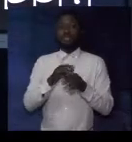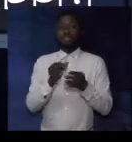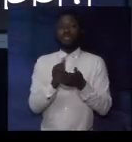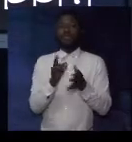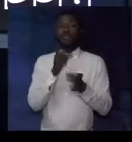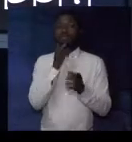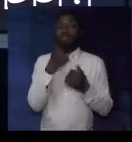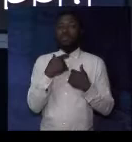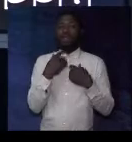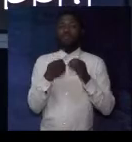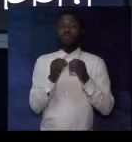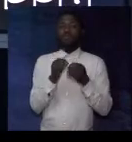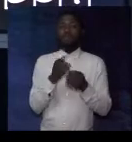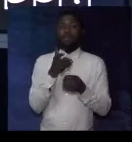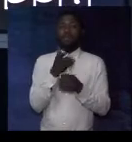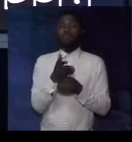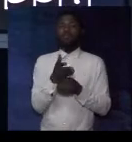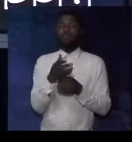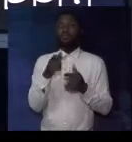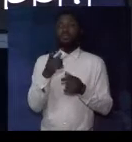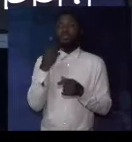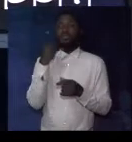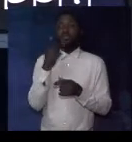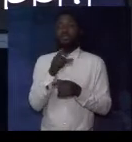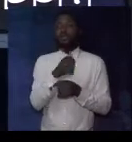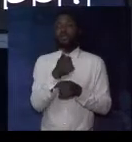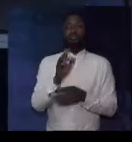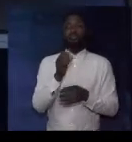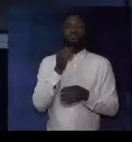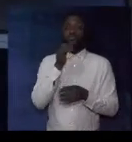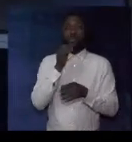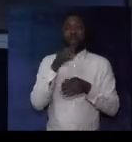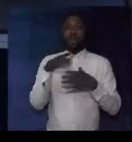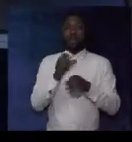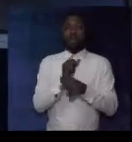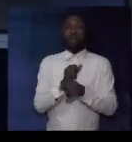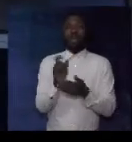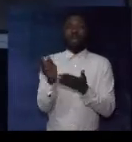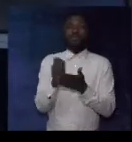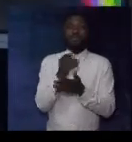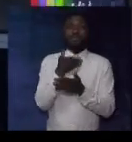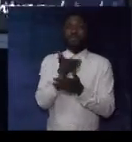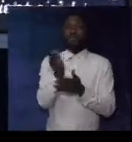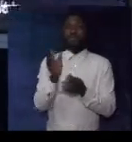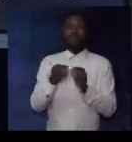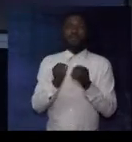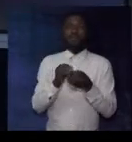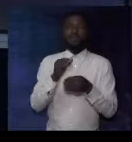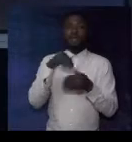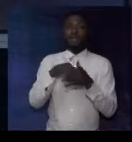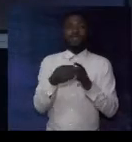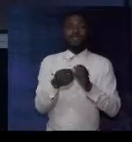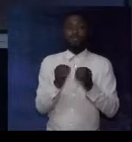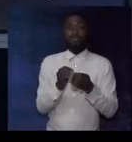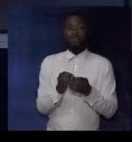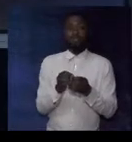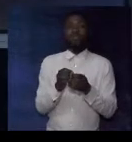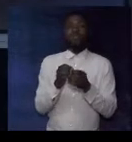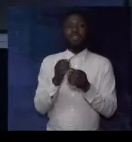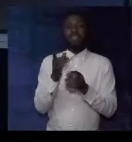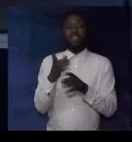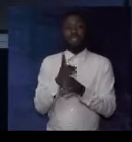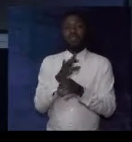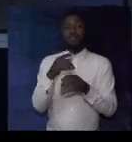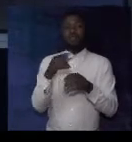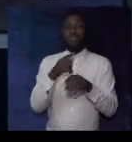some spaces that do not have digits of their own. Now here is some for you to do. Write these